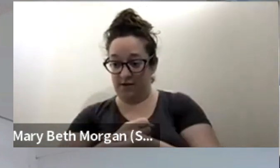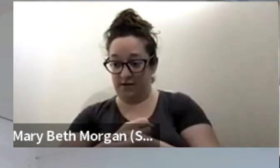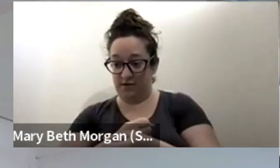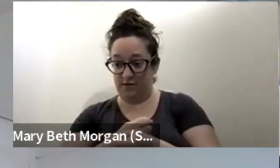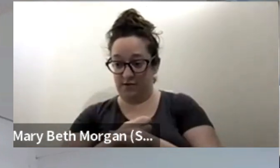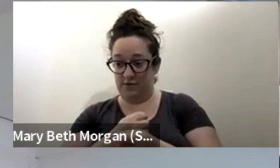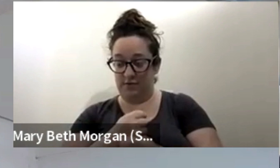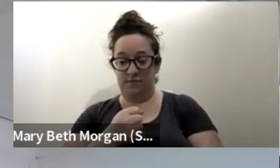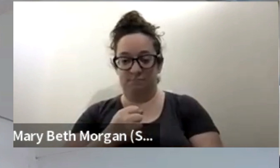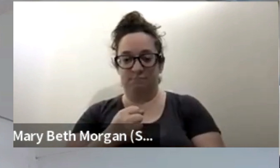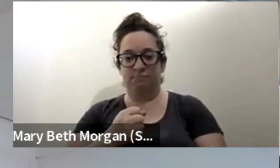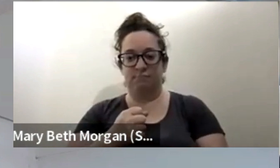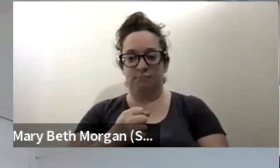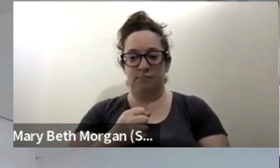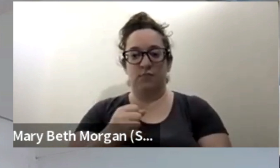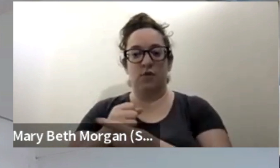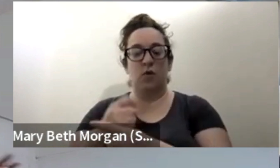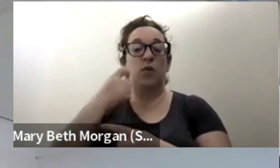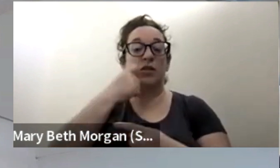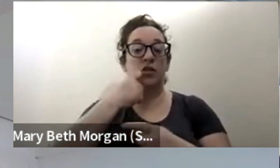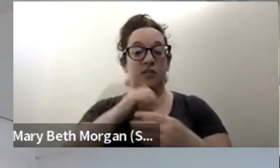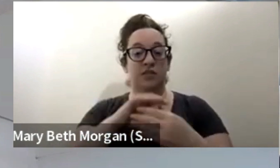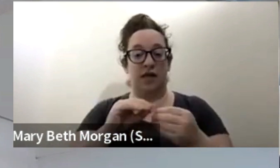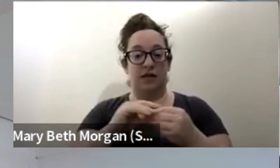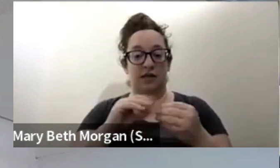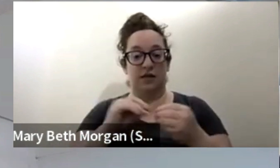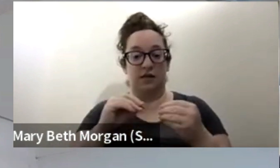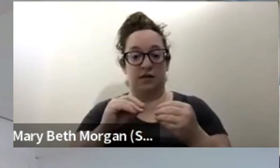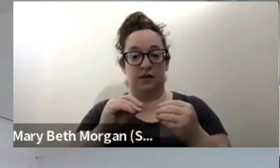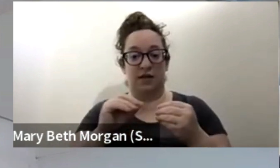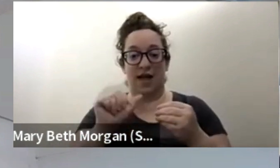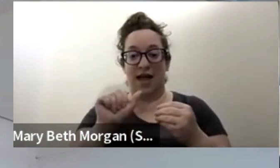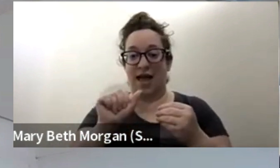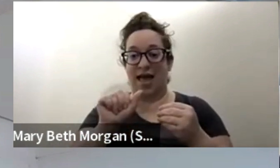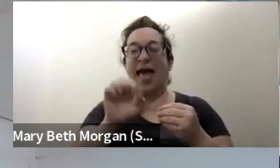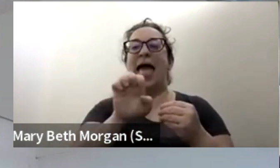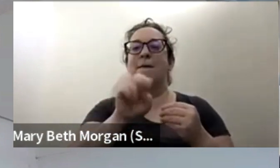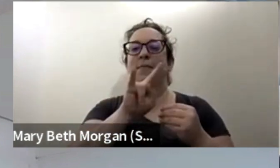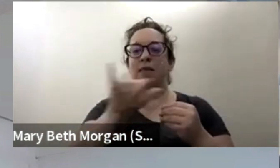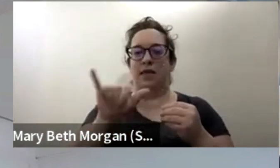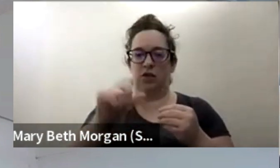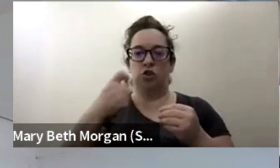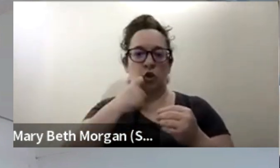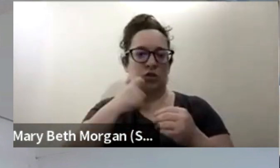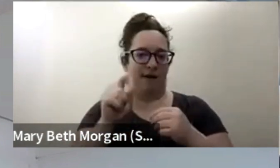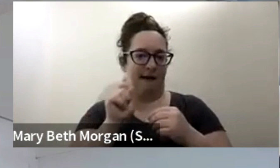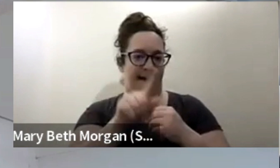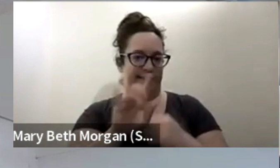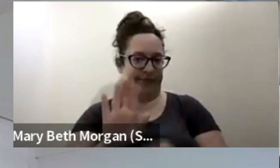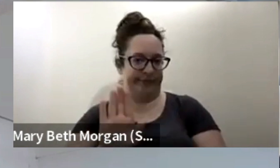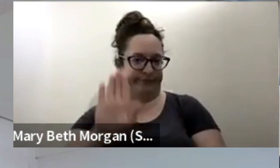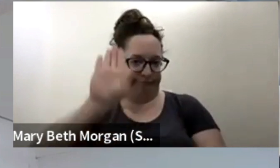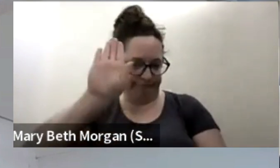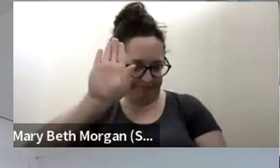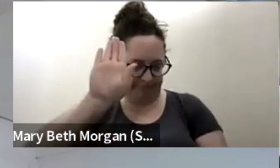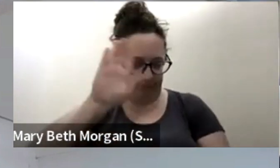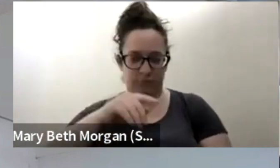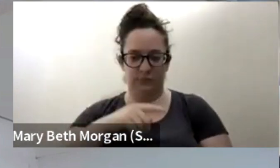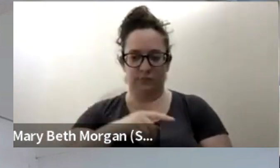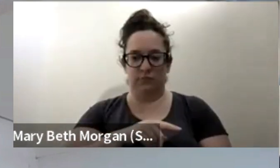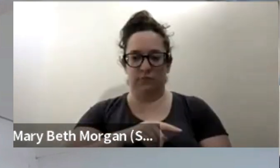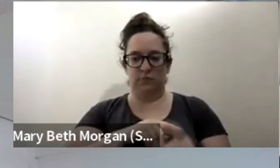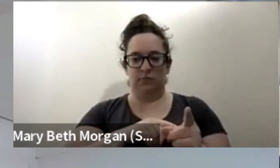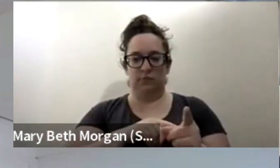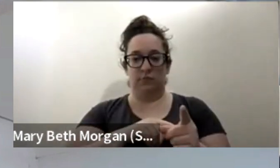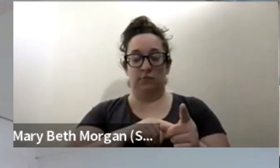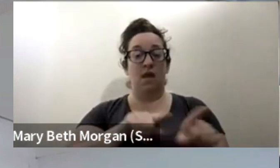100%. So what they just said was, what's your name? Emily just said that that as